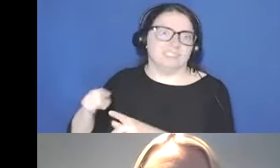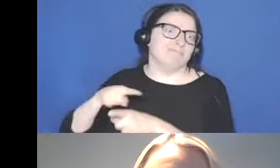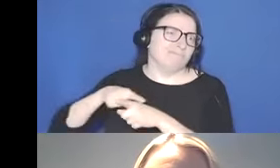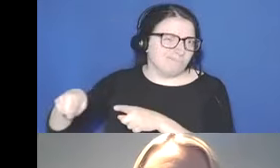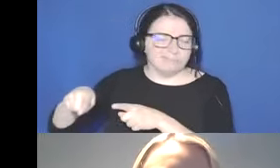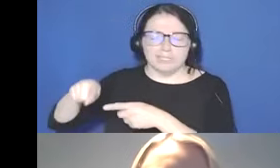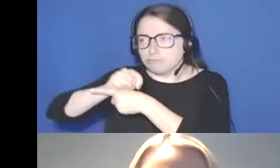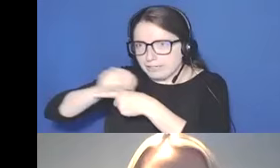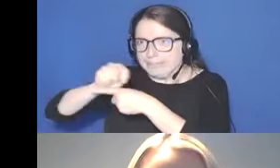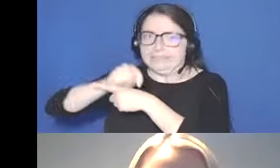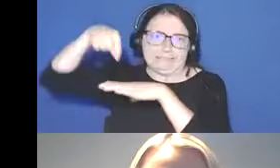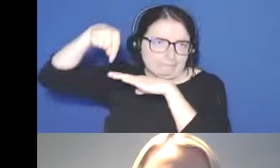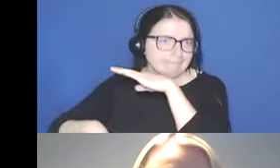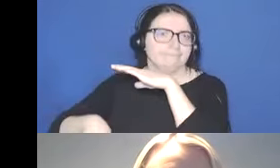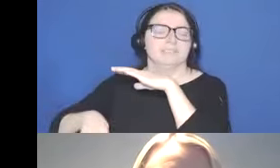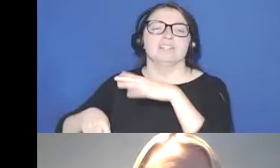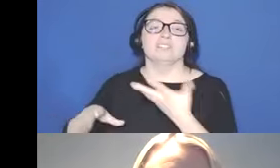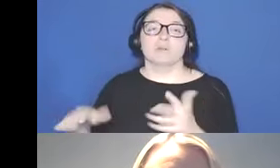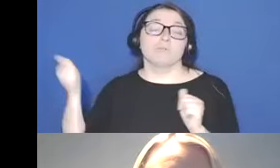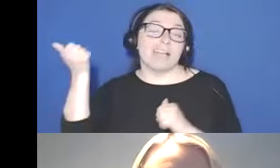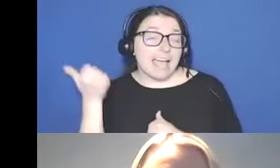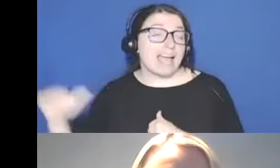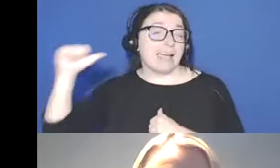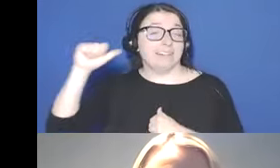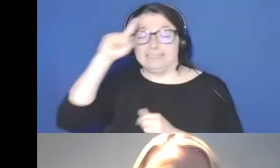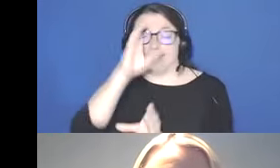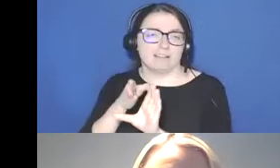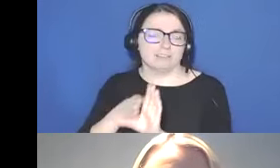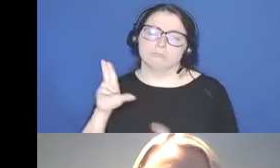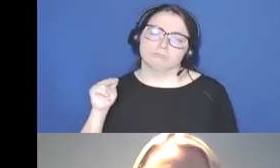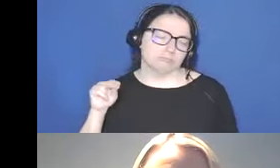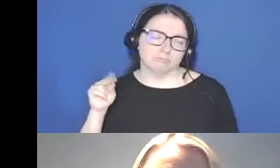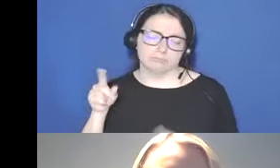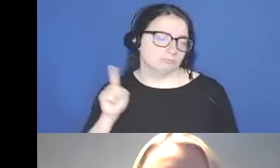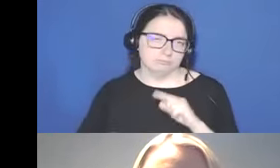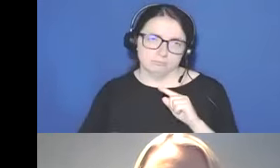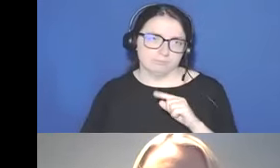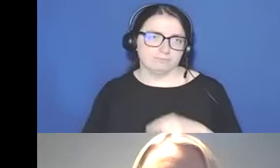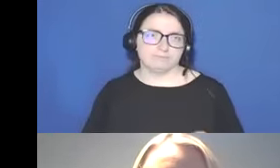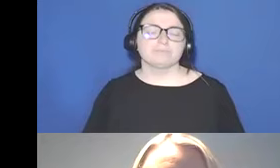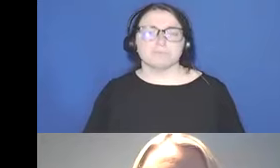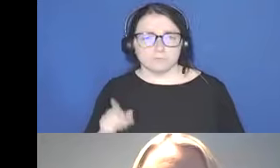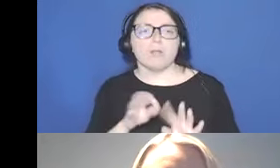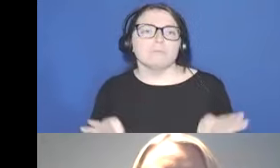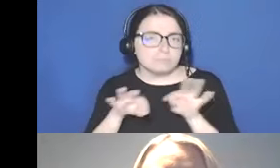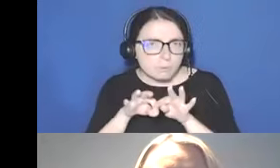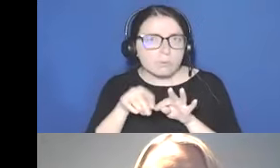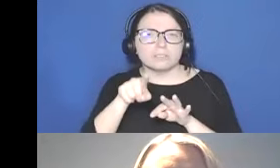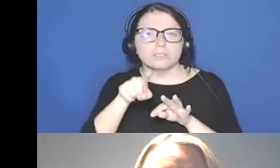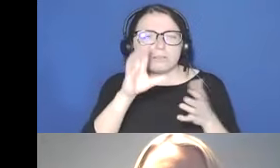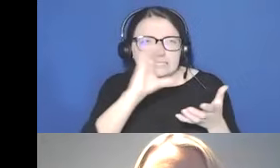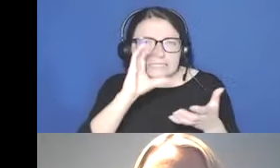do. And so not just anyone is probably going to be able to see your kid to diagnose autism. You really have to make sure that